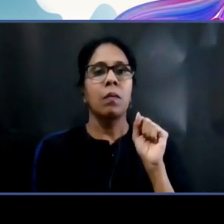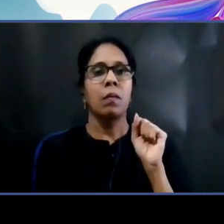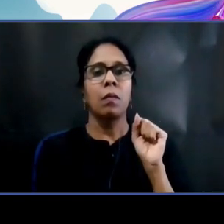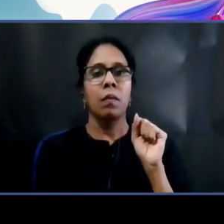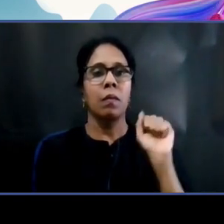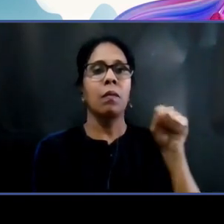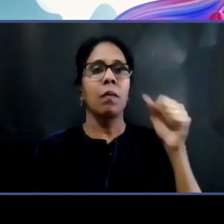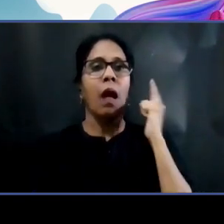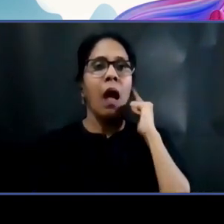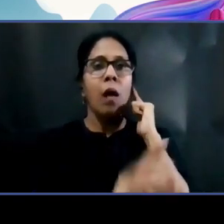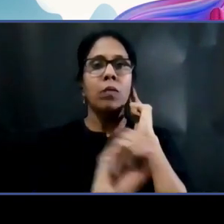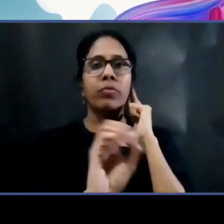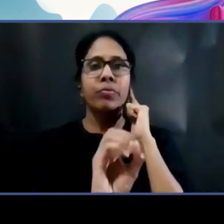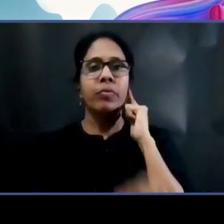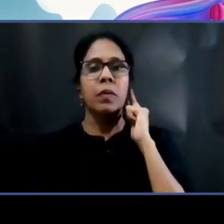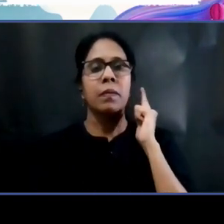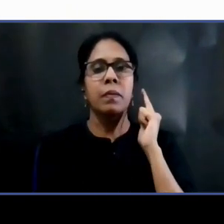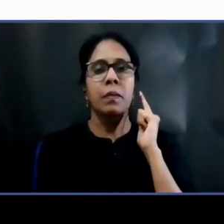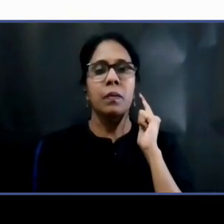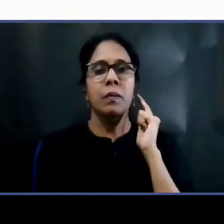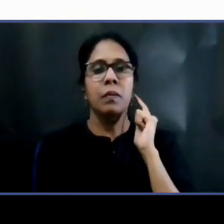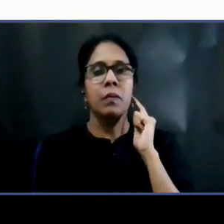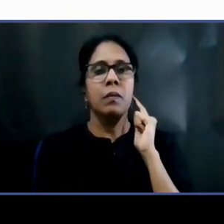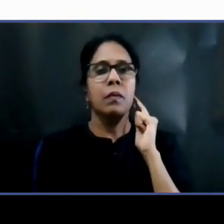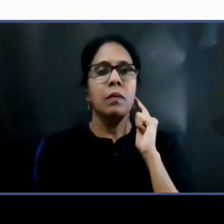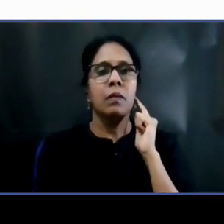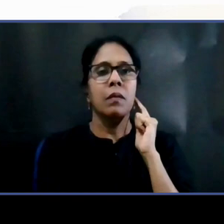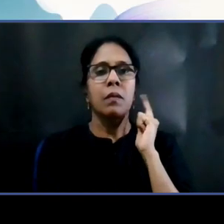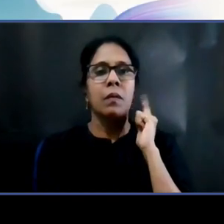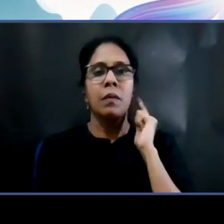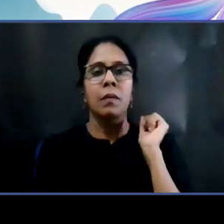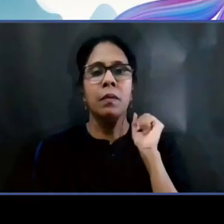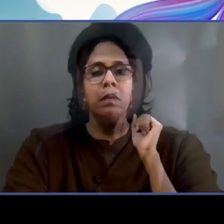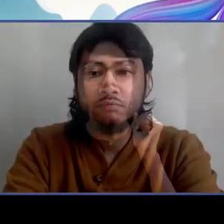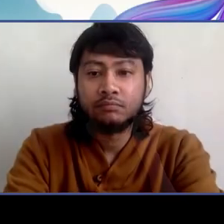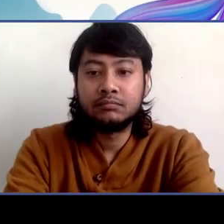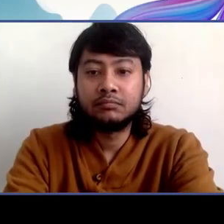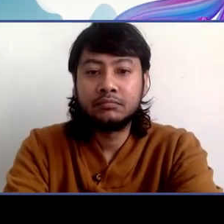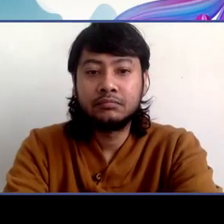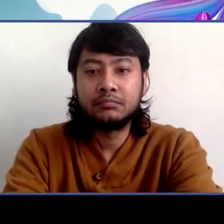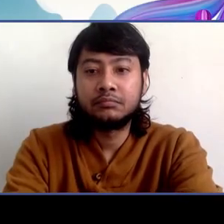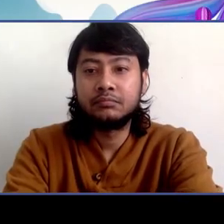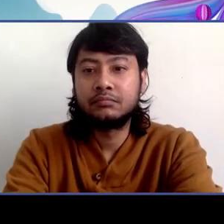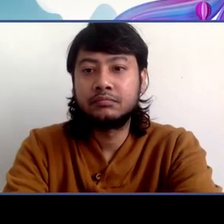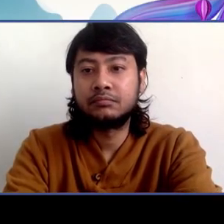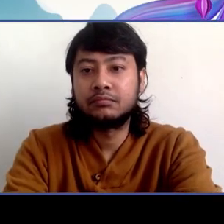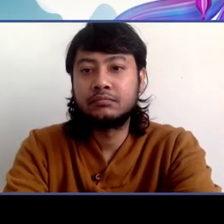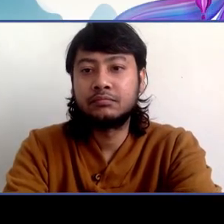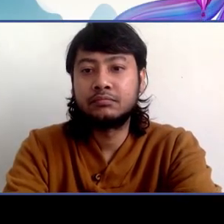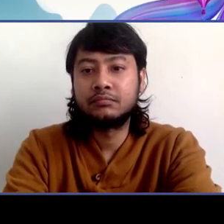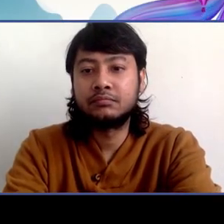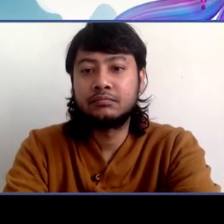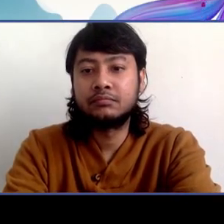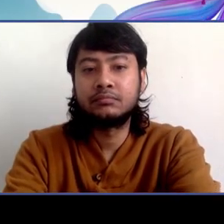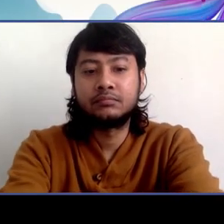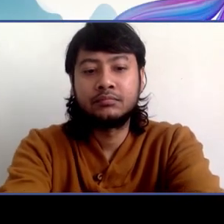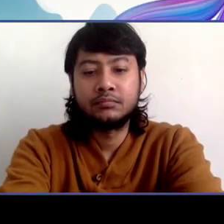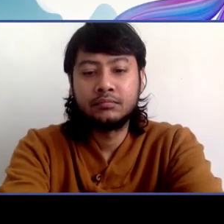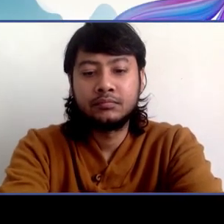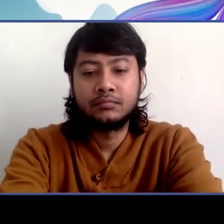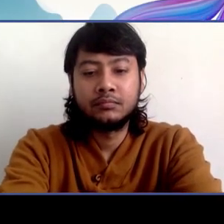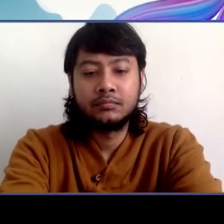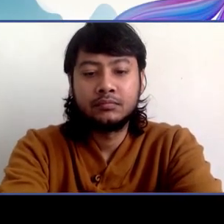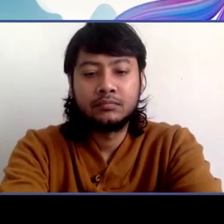Indian textiles. Kurtas, saris, salwars. And they say the process of making